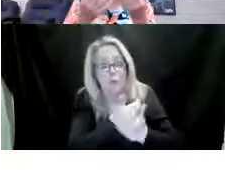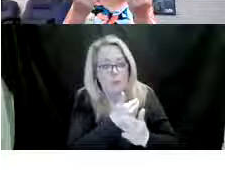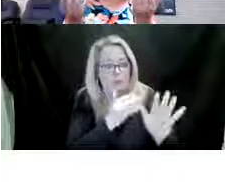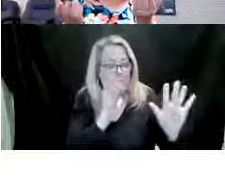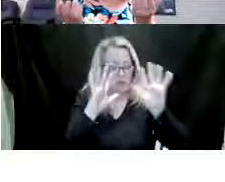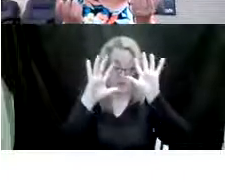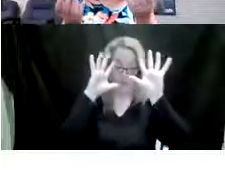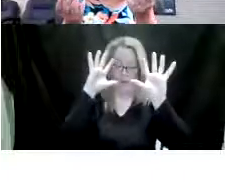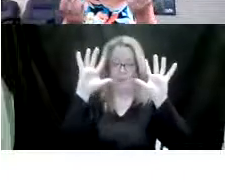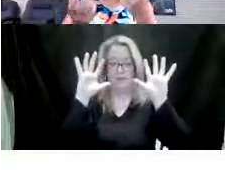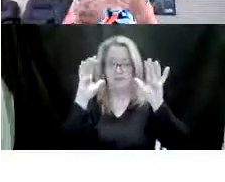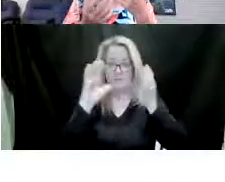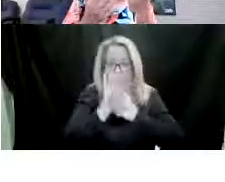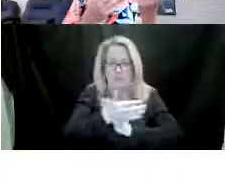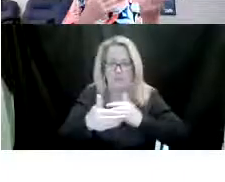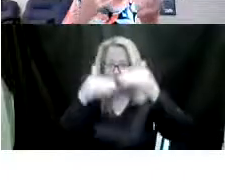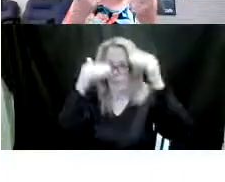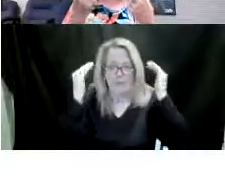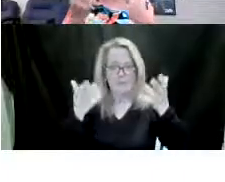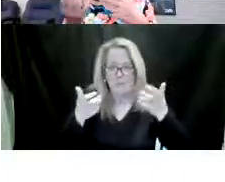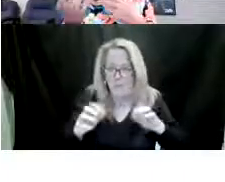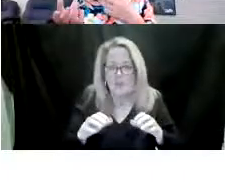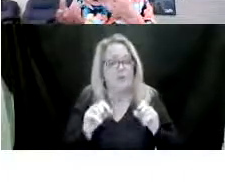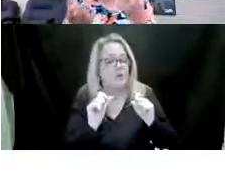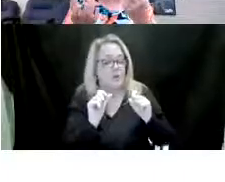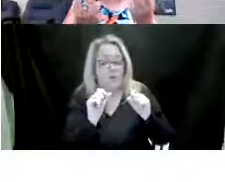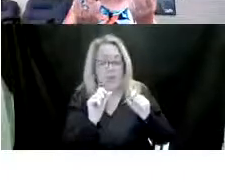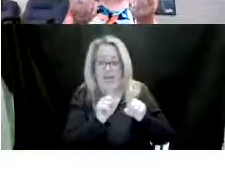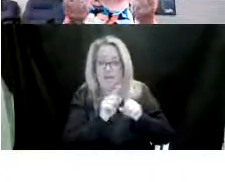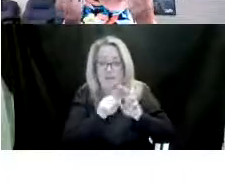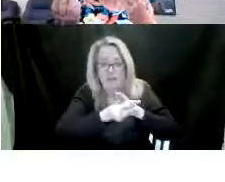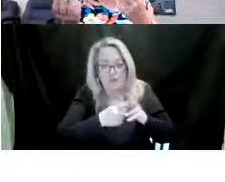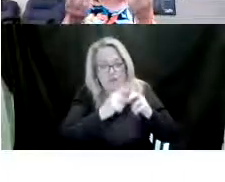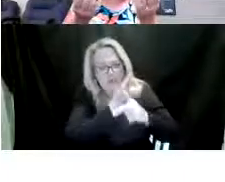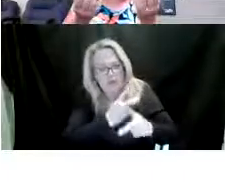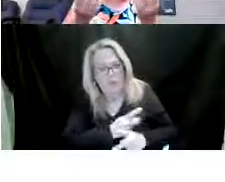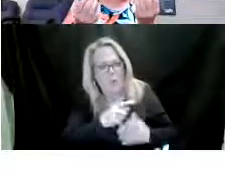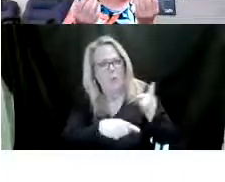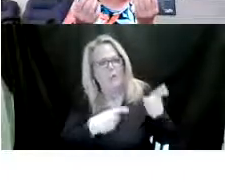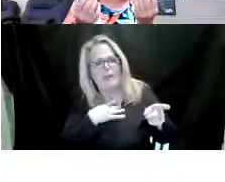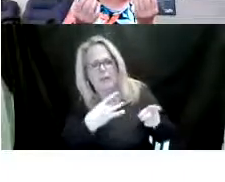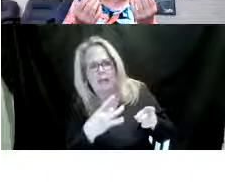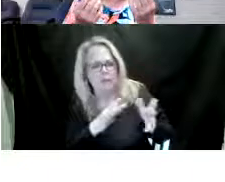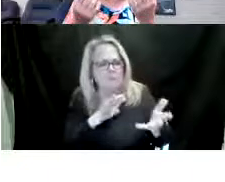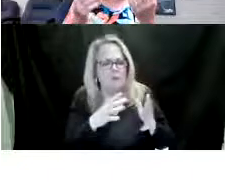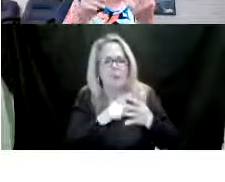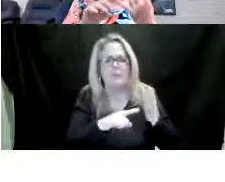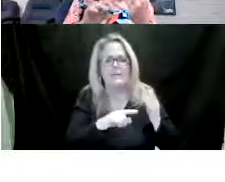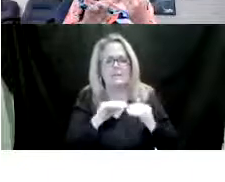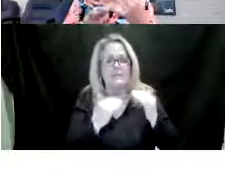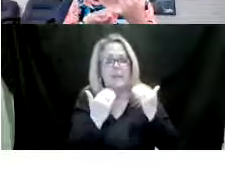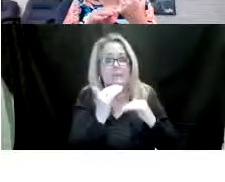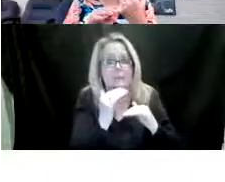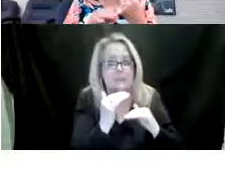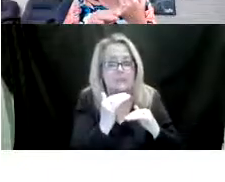or overloading. So you can just watch as you start kind of sorting out what kids like and what is enough. And that can